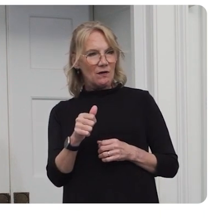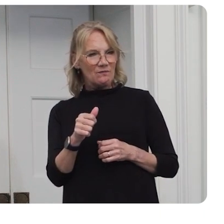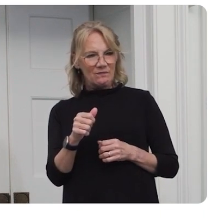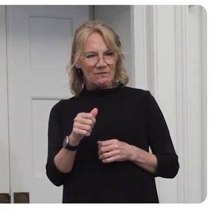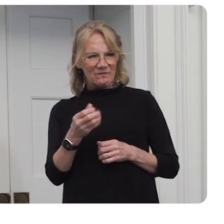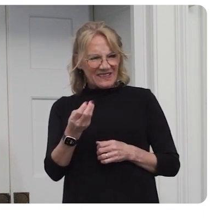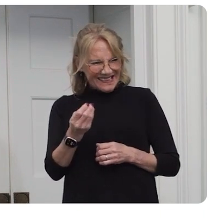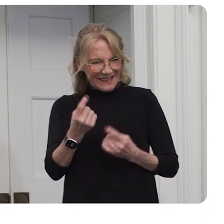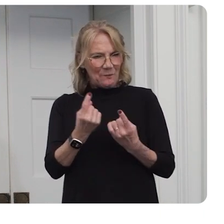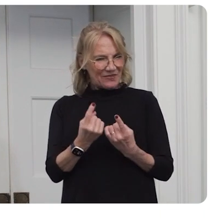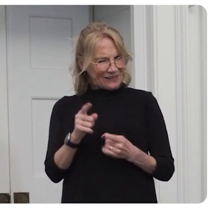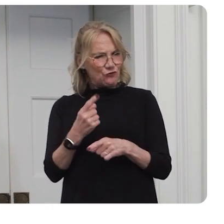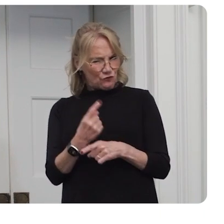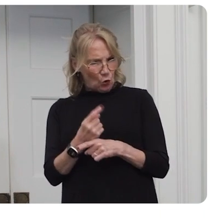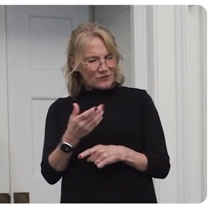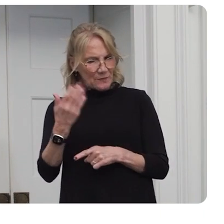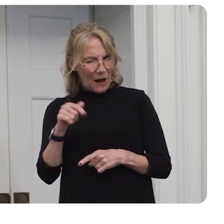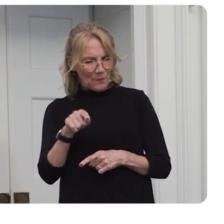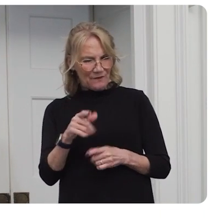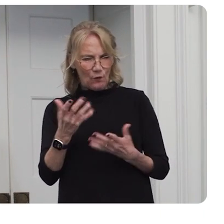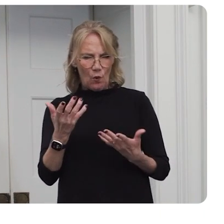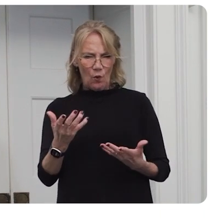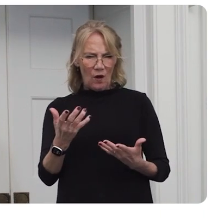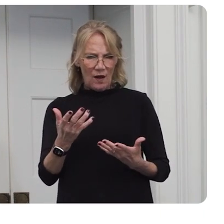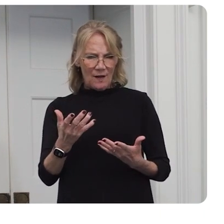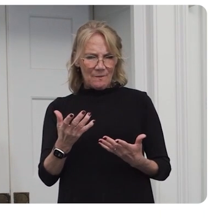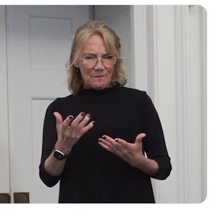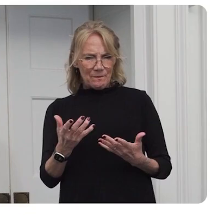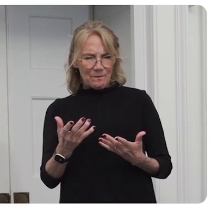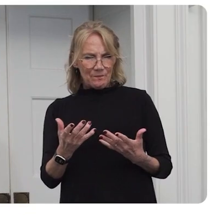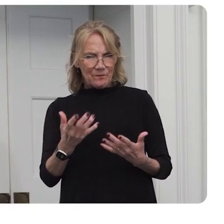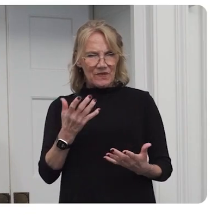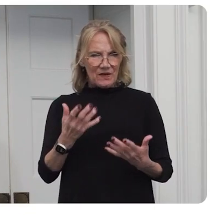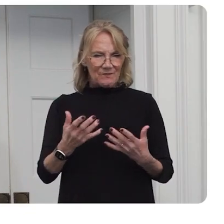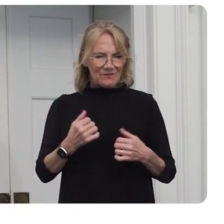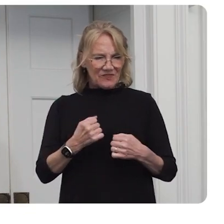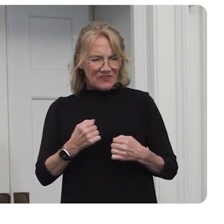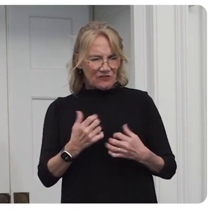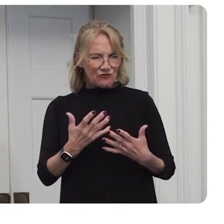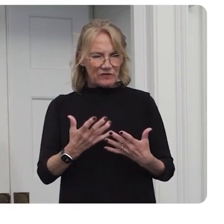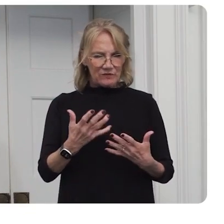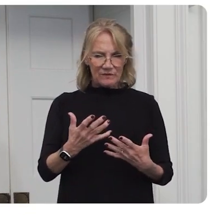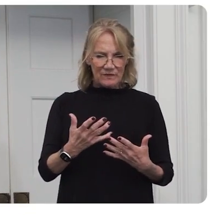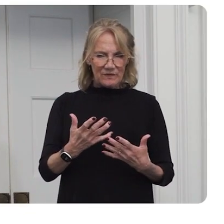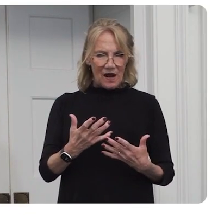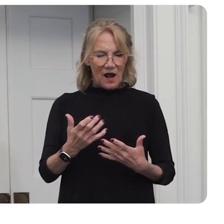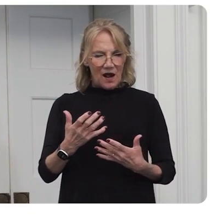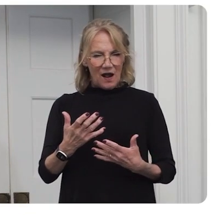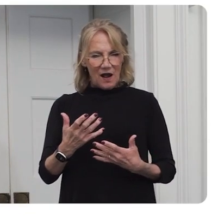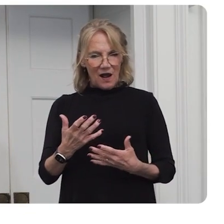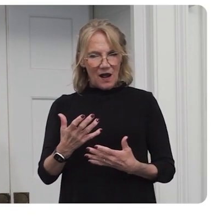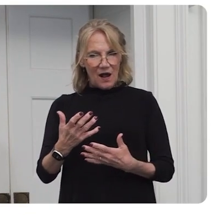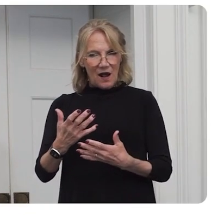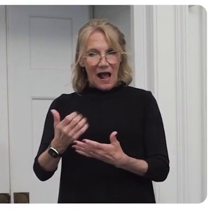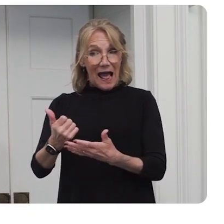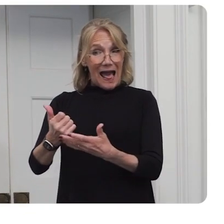that you have spoken about in your work previously, that tension of being cared for and having help, but being an